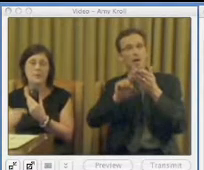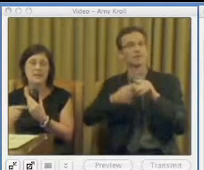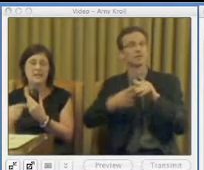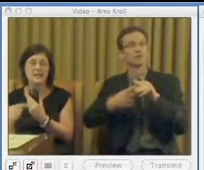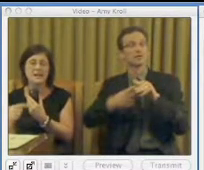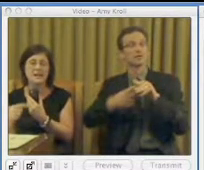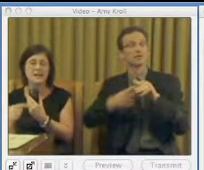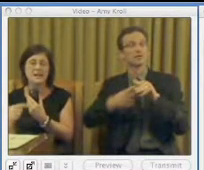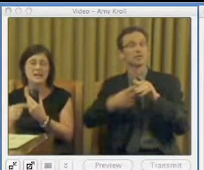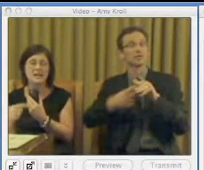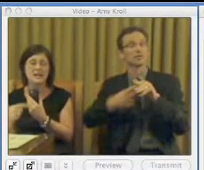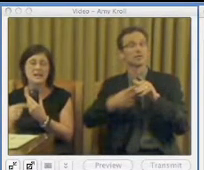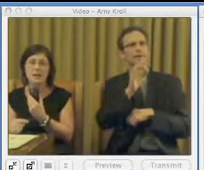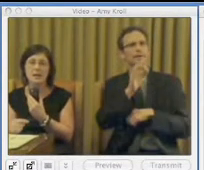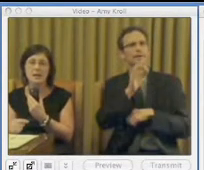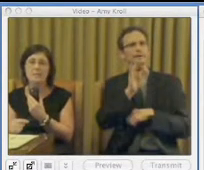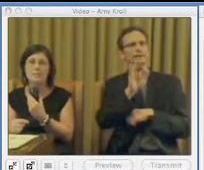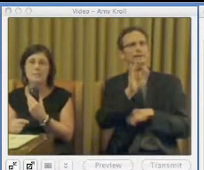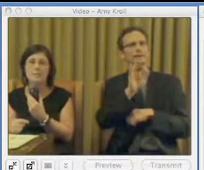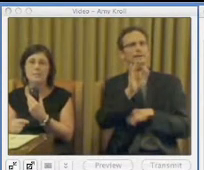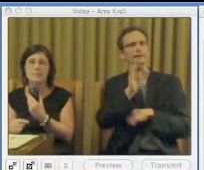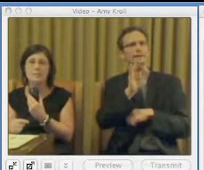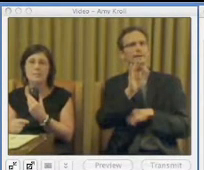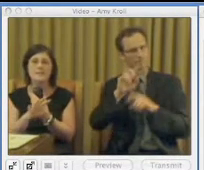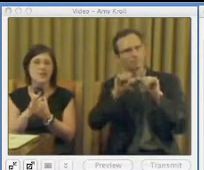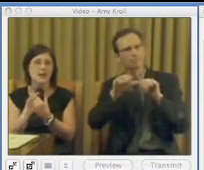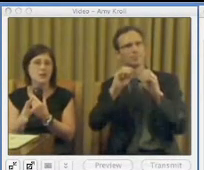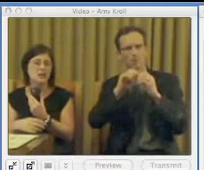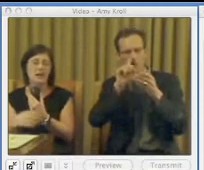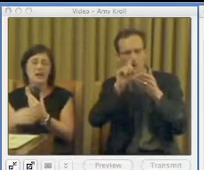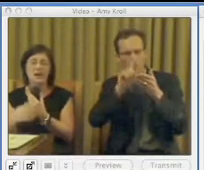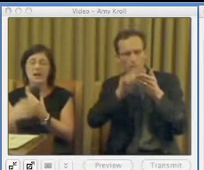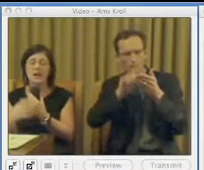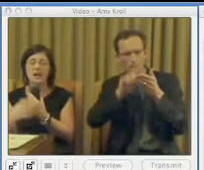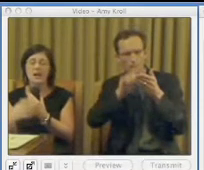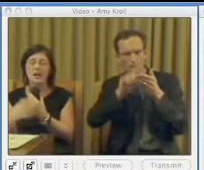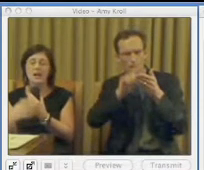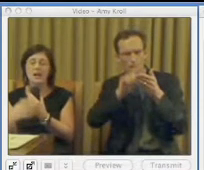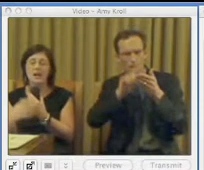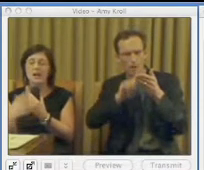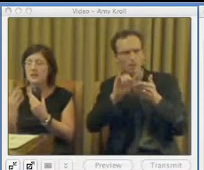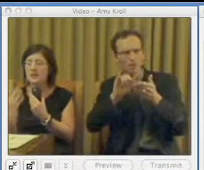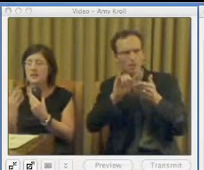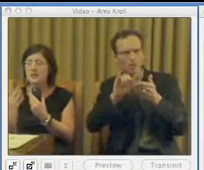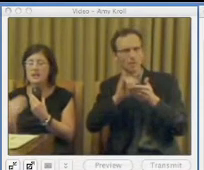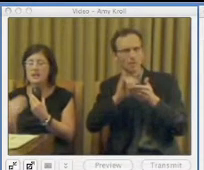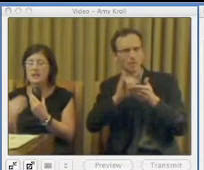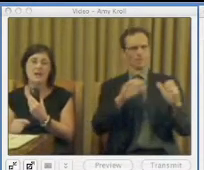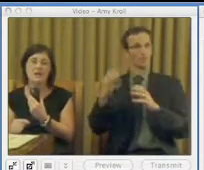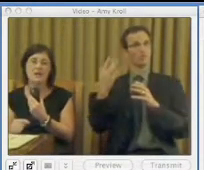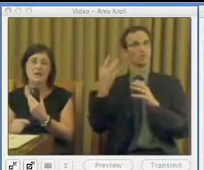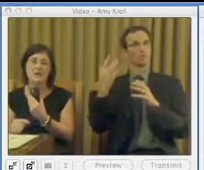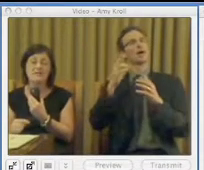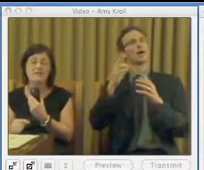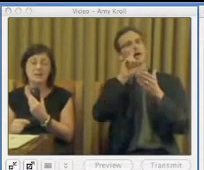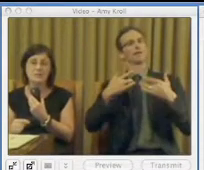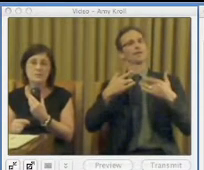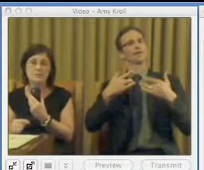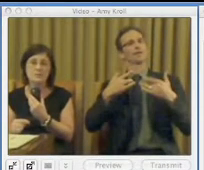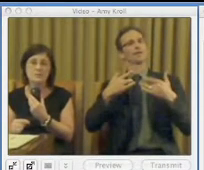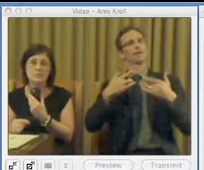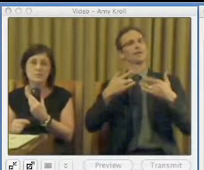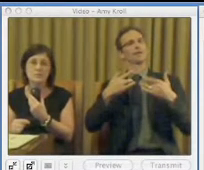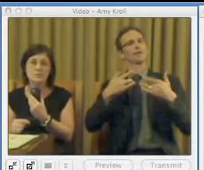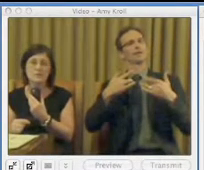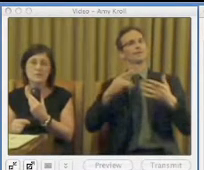need to ask, something we need to keep revisiting, because things move and change. At the conference that we're at here at the